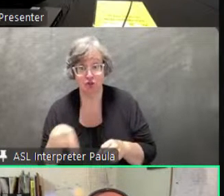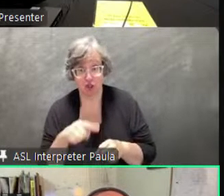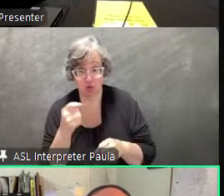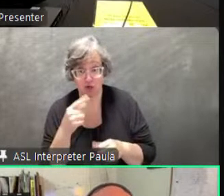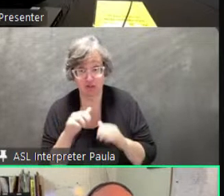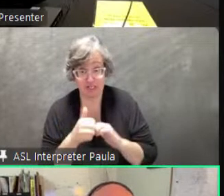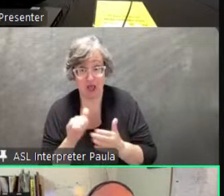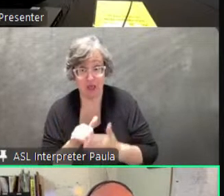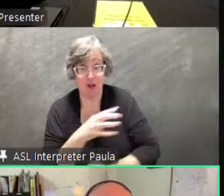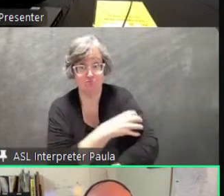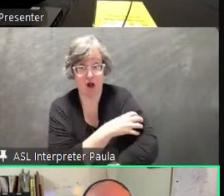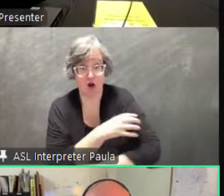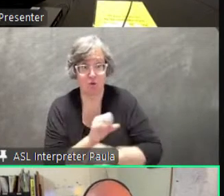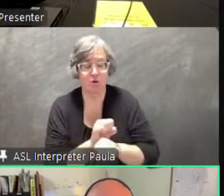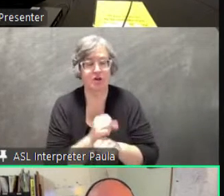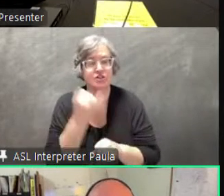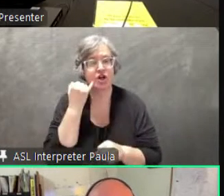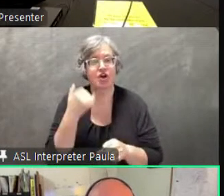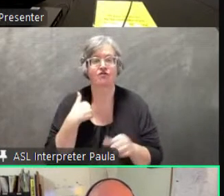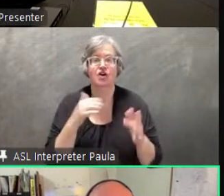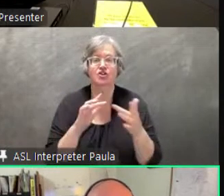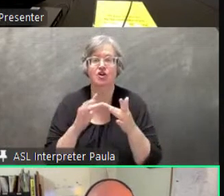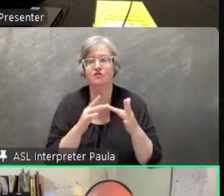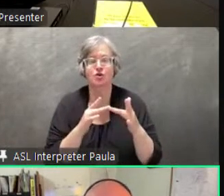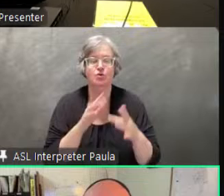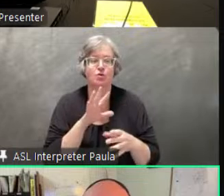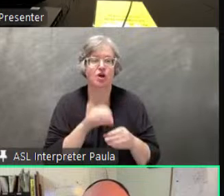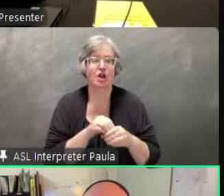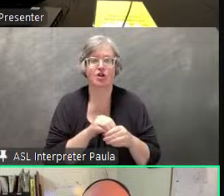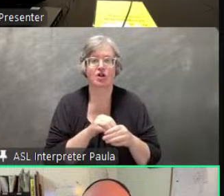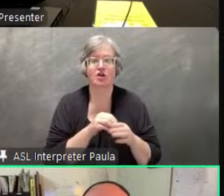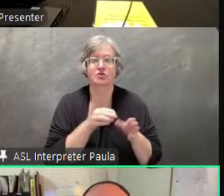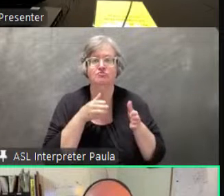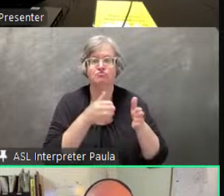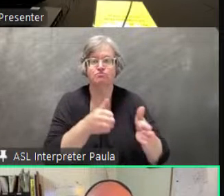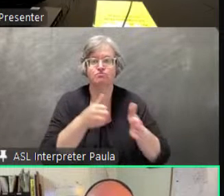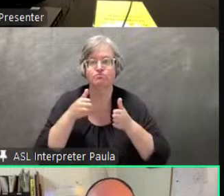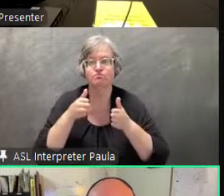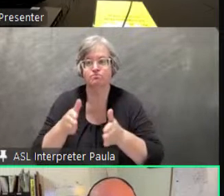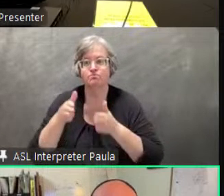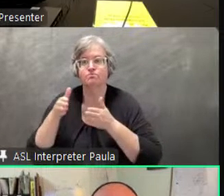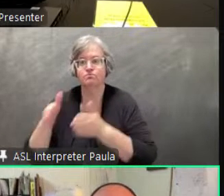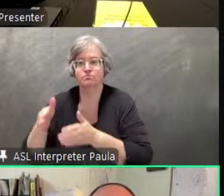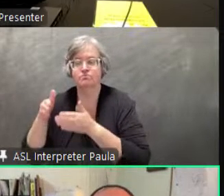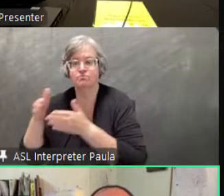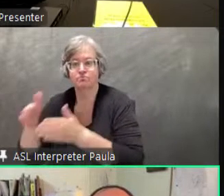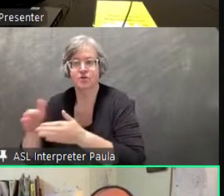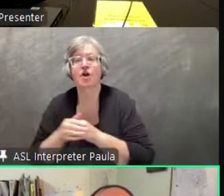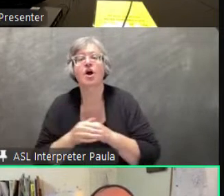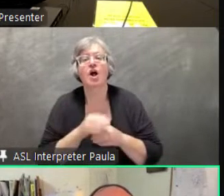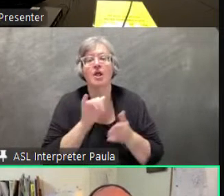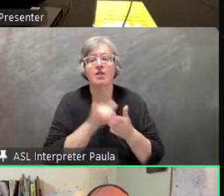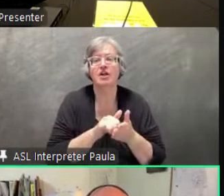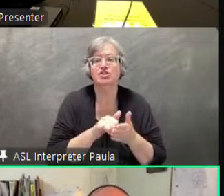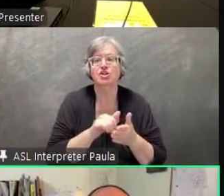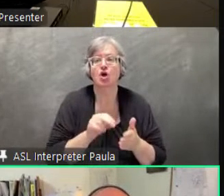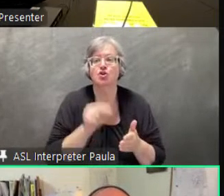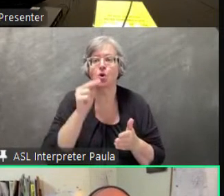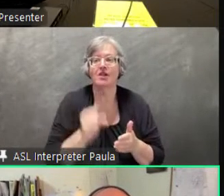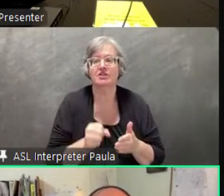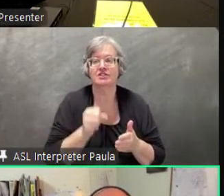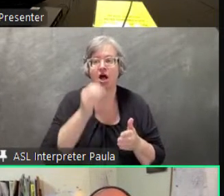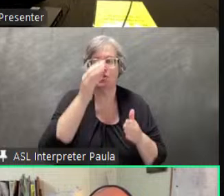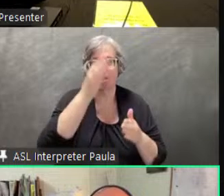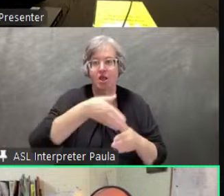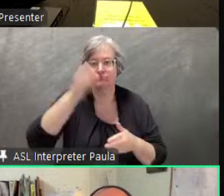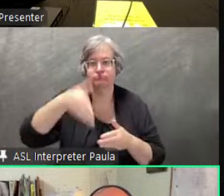works. So if you have a network that consists of parallel north-south lines all running frequently, and